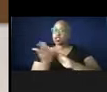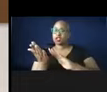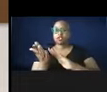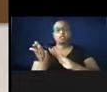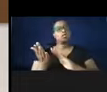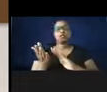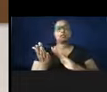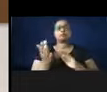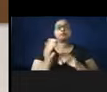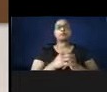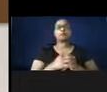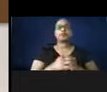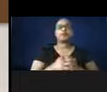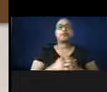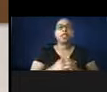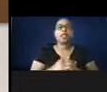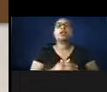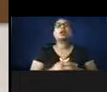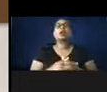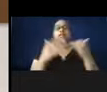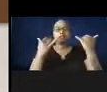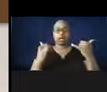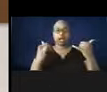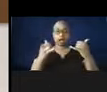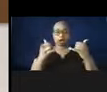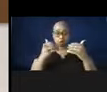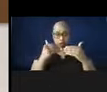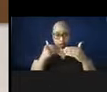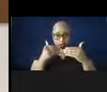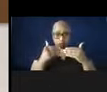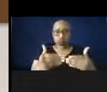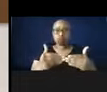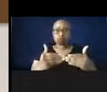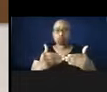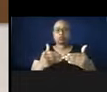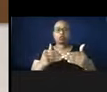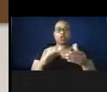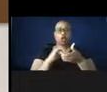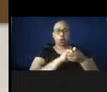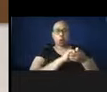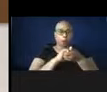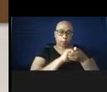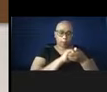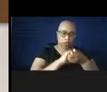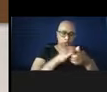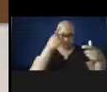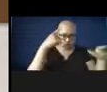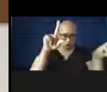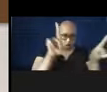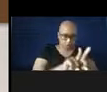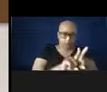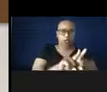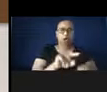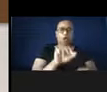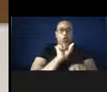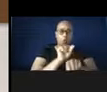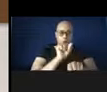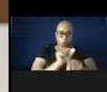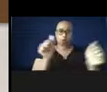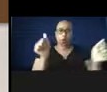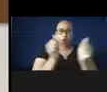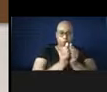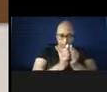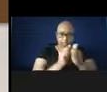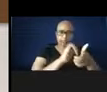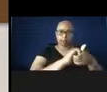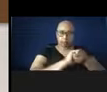And then we're pursuing the cooperative agreement. So work with the partner to inform design.